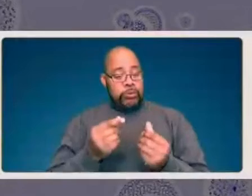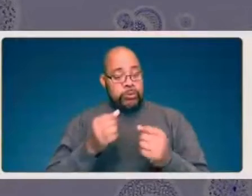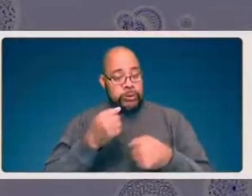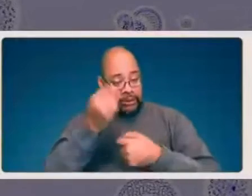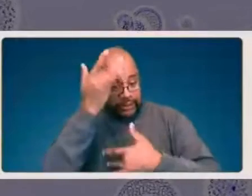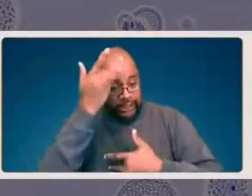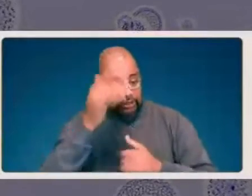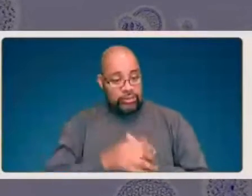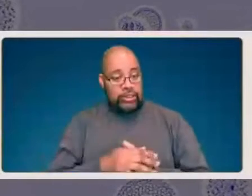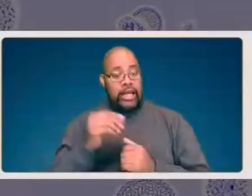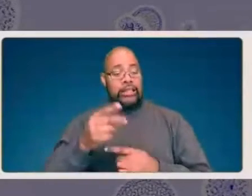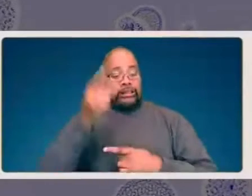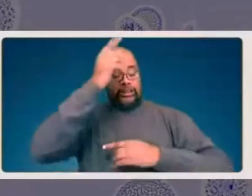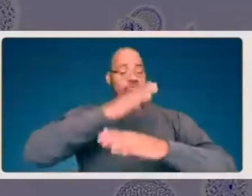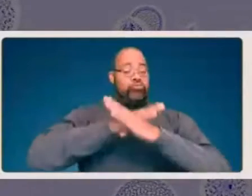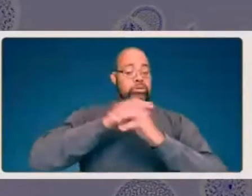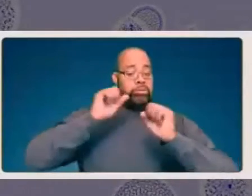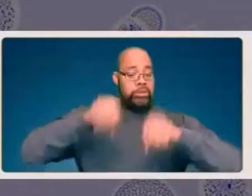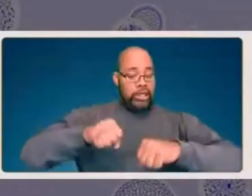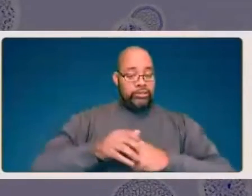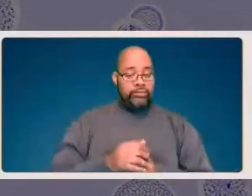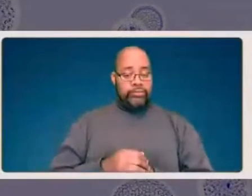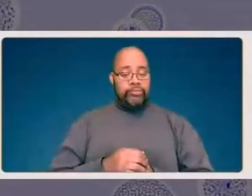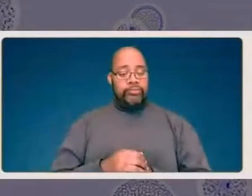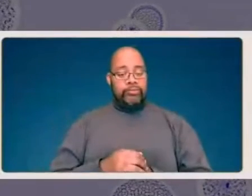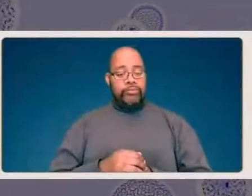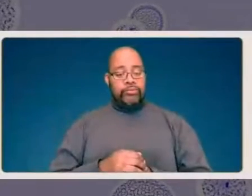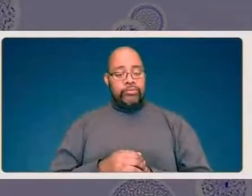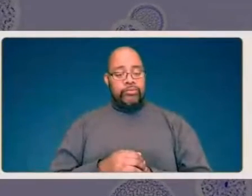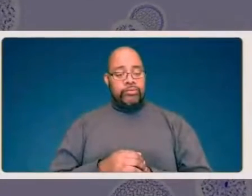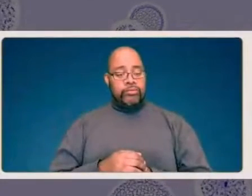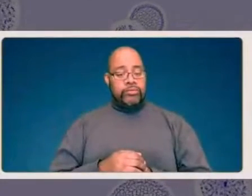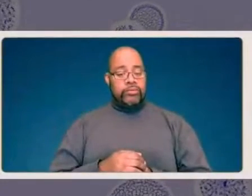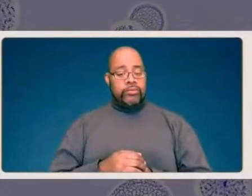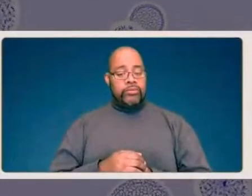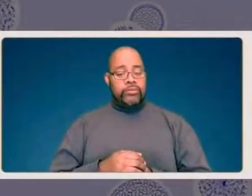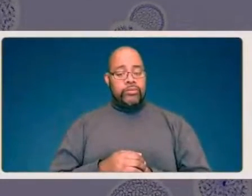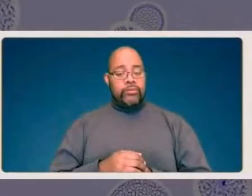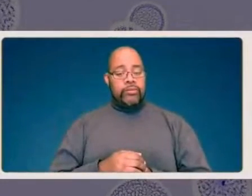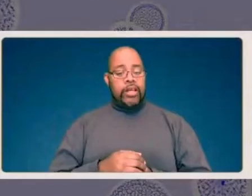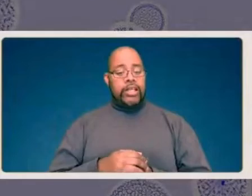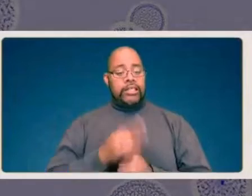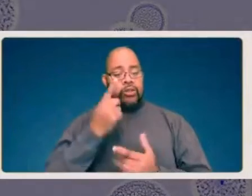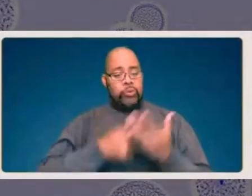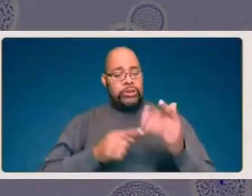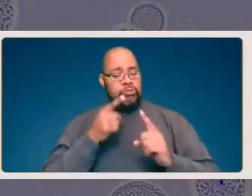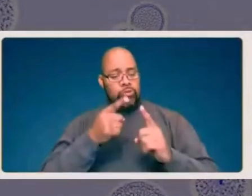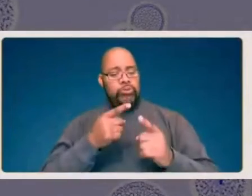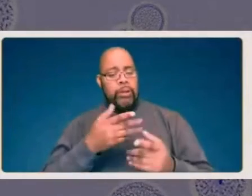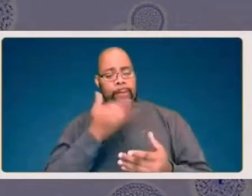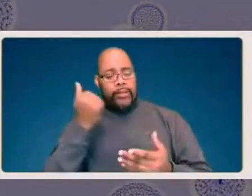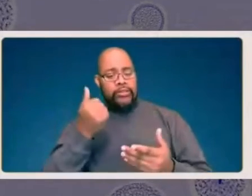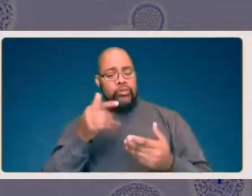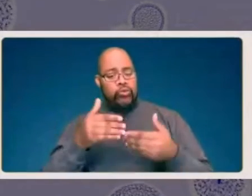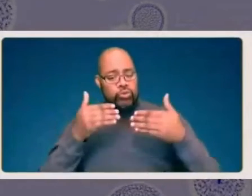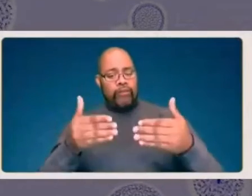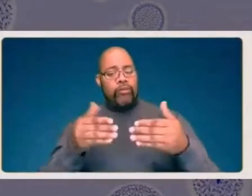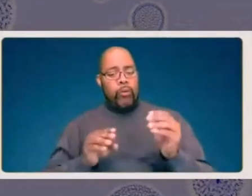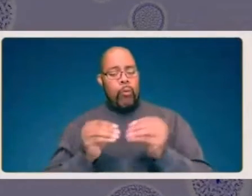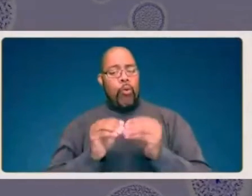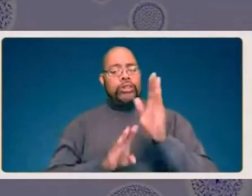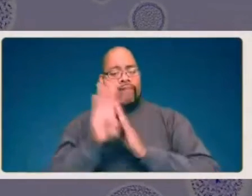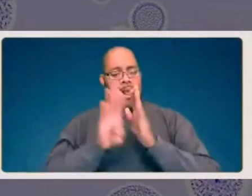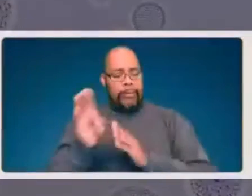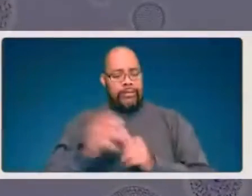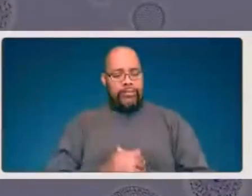and immunogenicity. And the goal is to identify the best nanoparticle immunogen to take forward into further